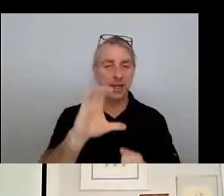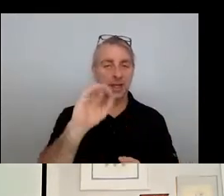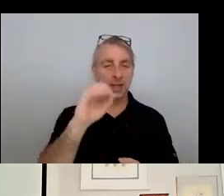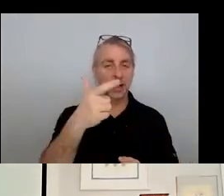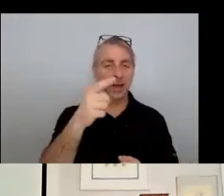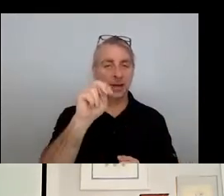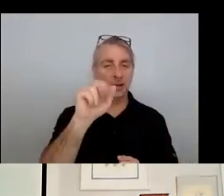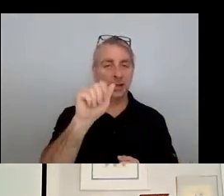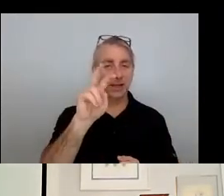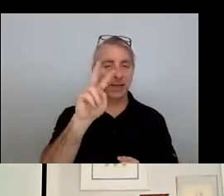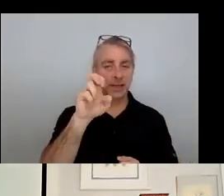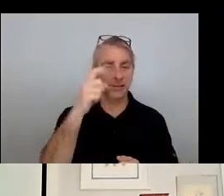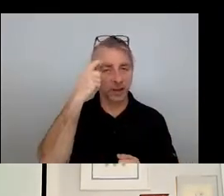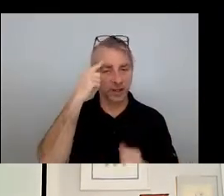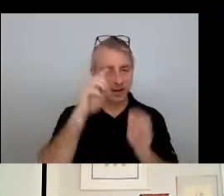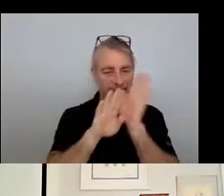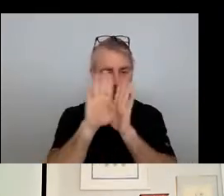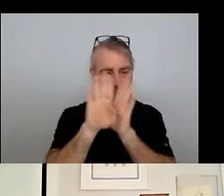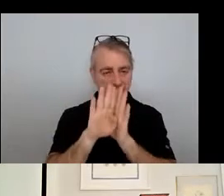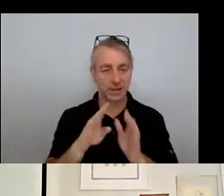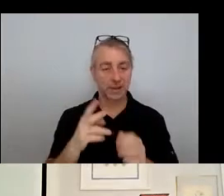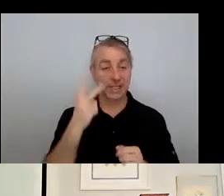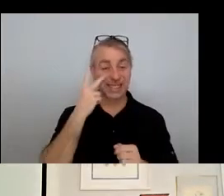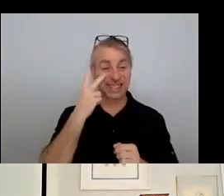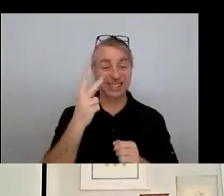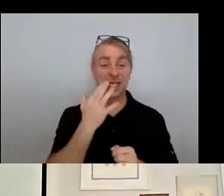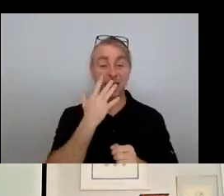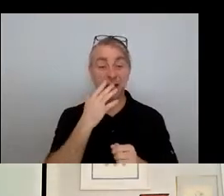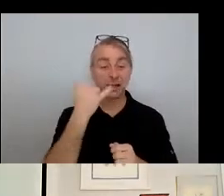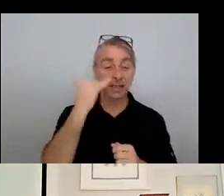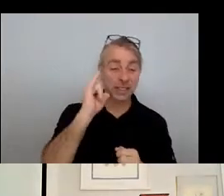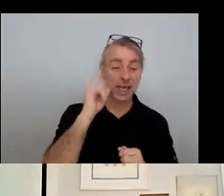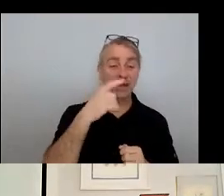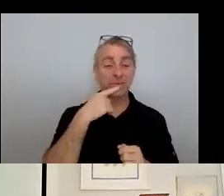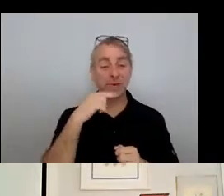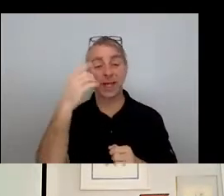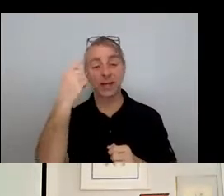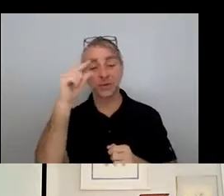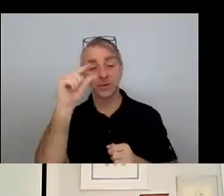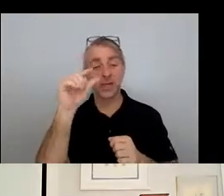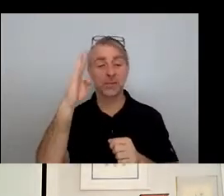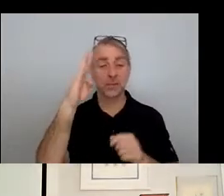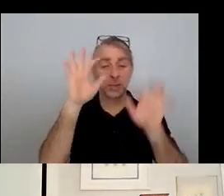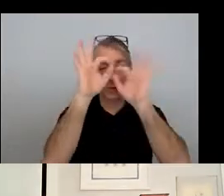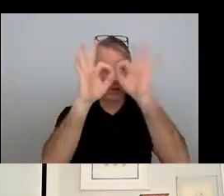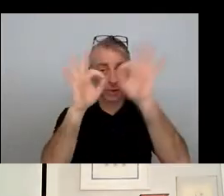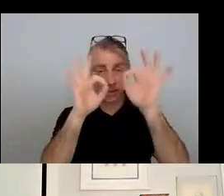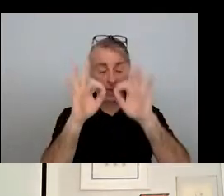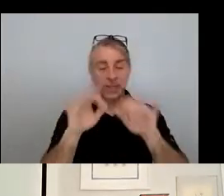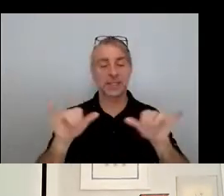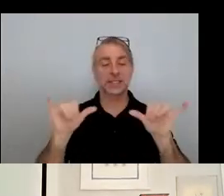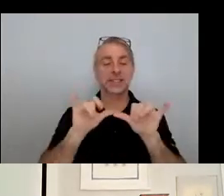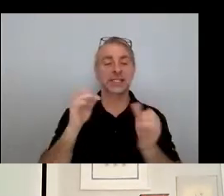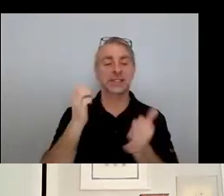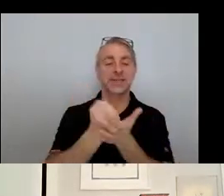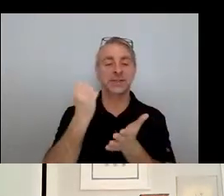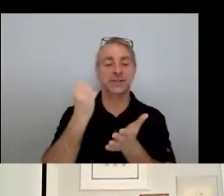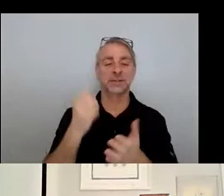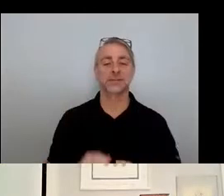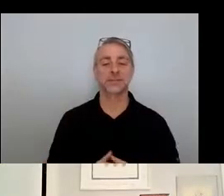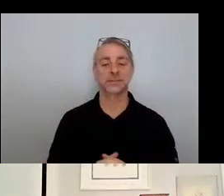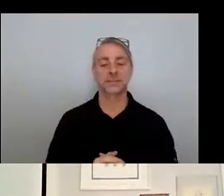see a bunch of bubbles, and those bubbles indicate the size of the evidence base. The yellow and blue bubbles